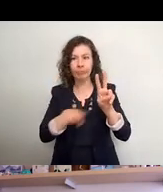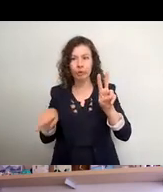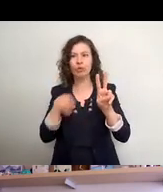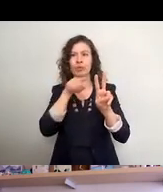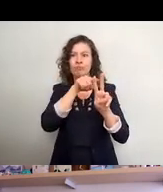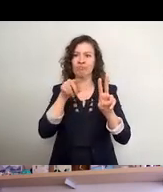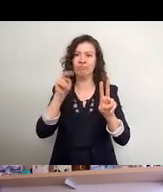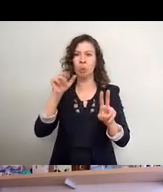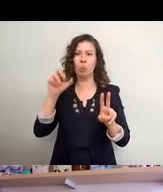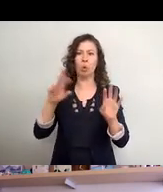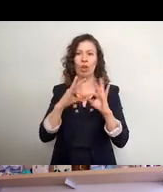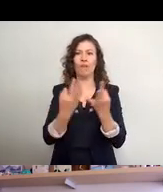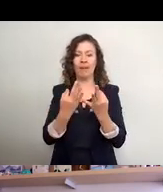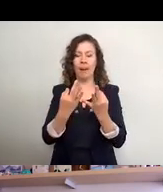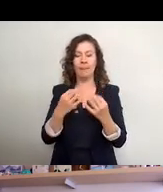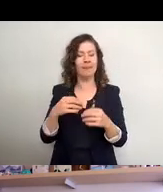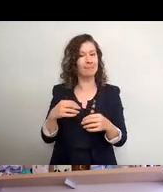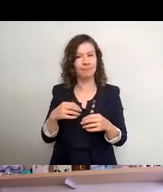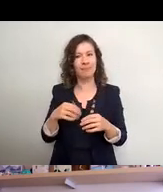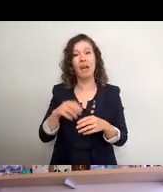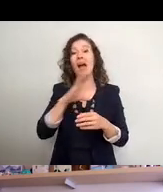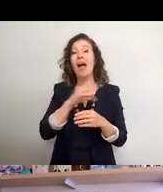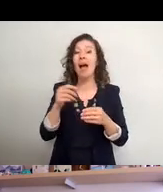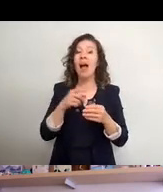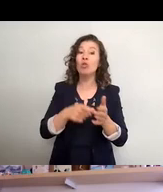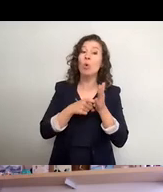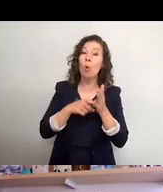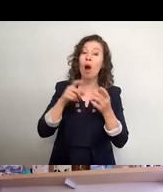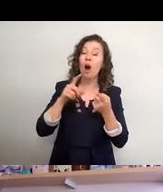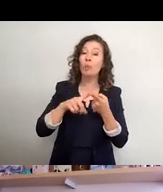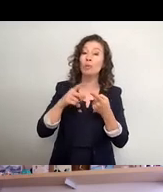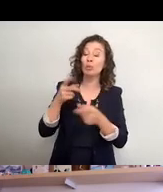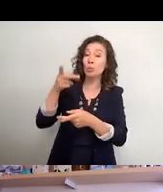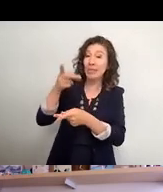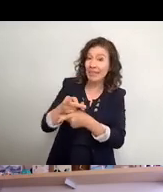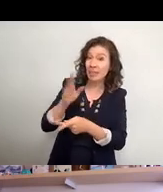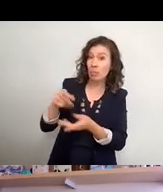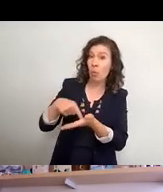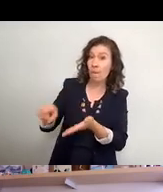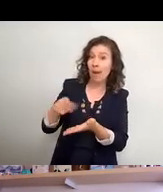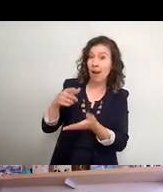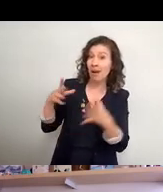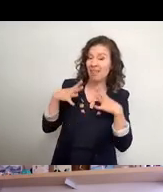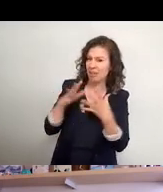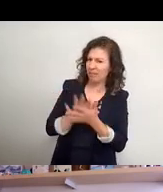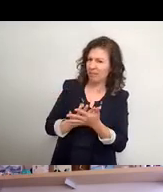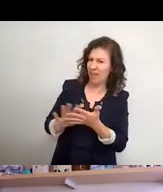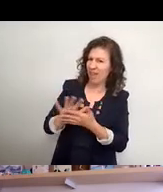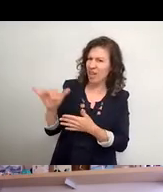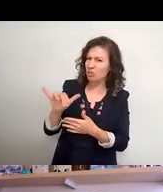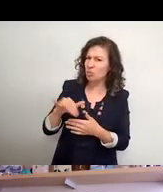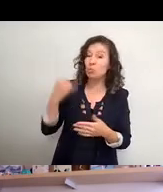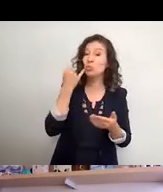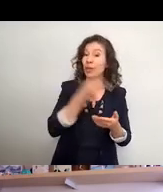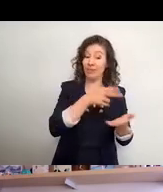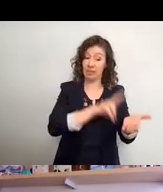the employment requirements to obtain paid leave are also really vague. So if the signed legislation closely